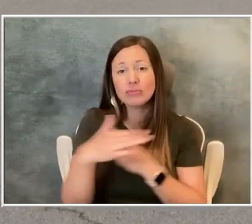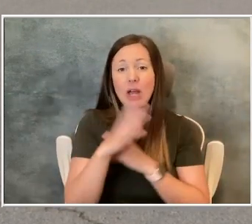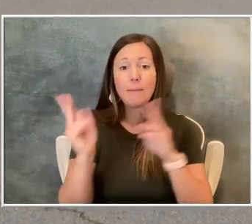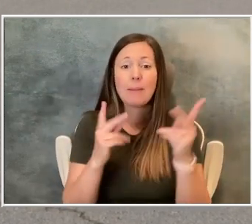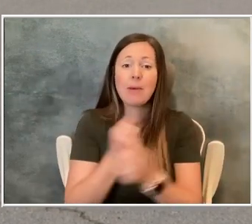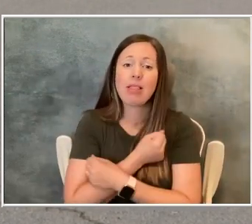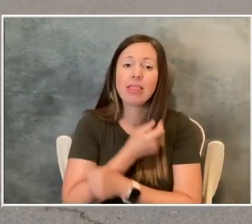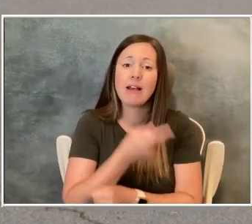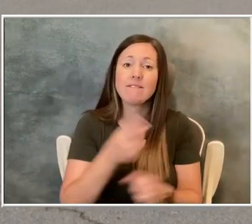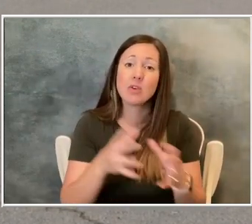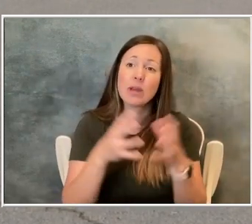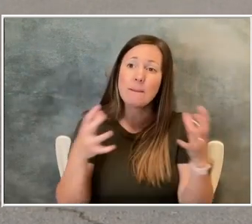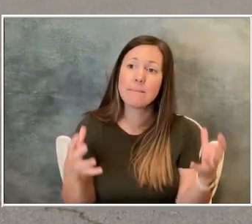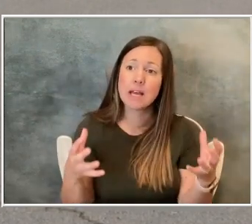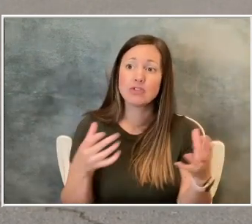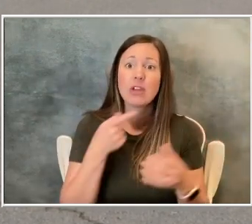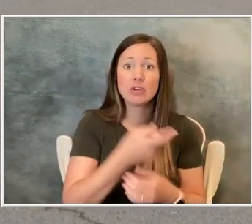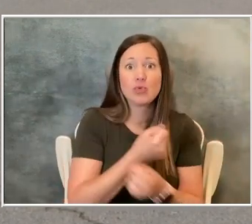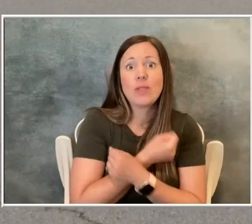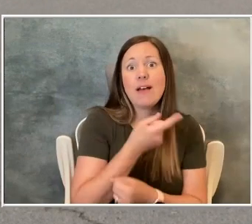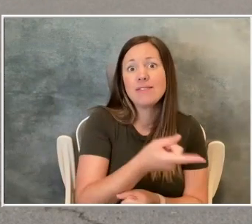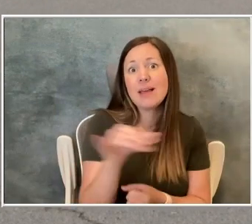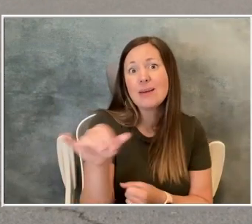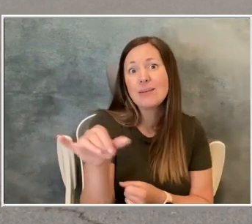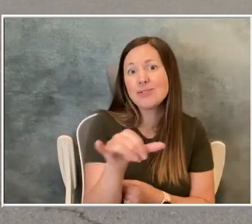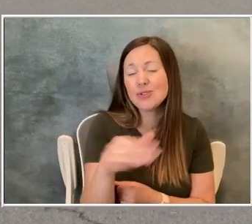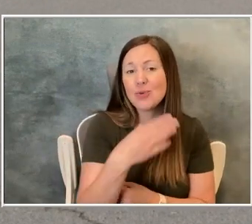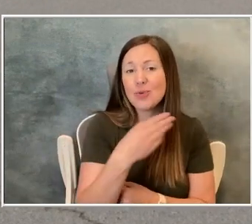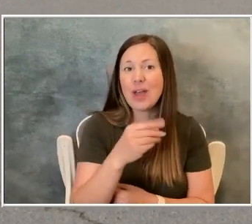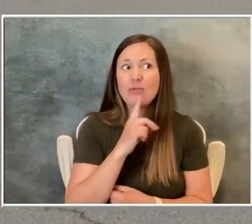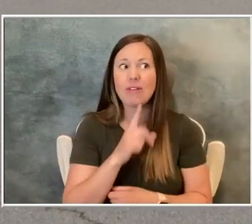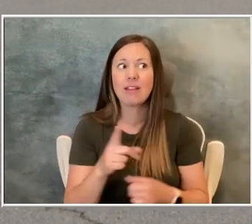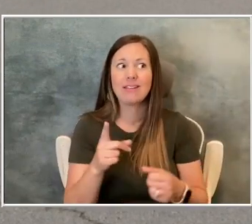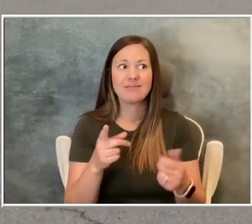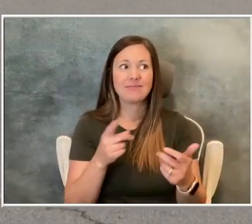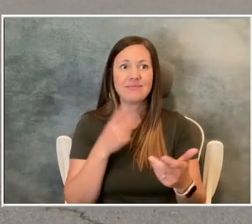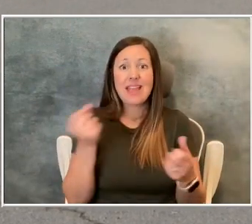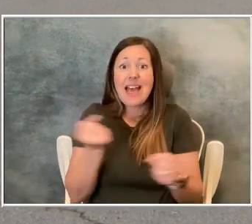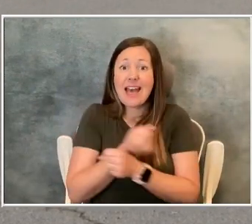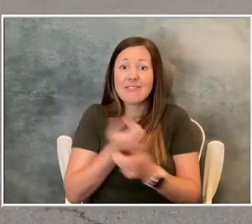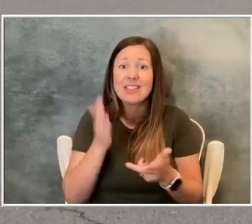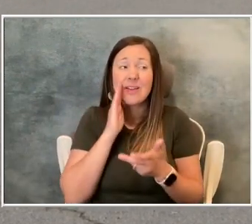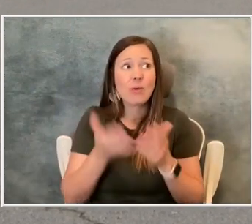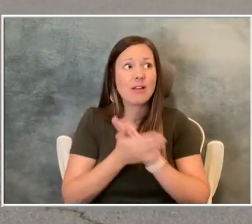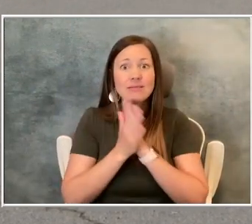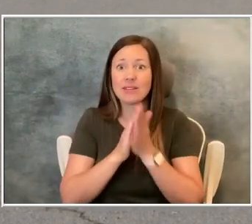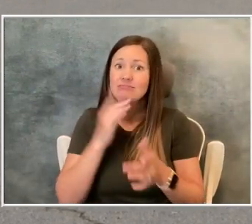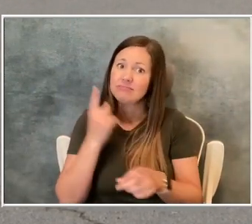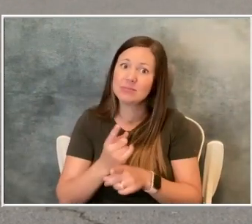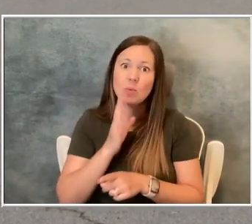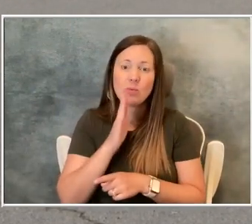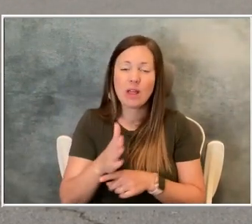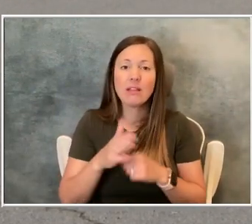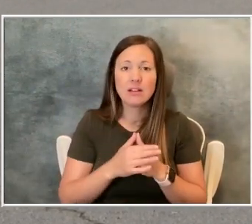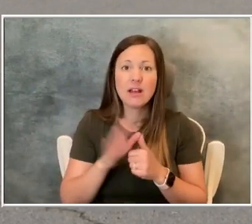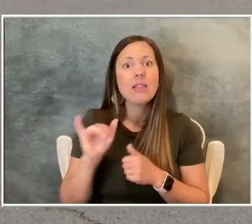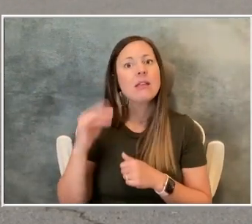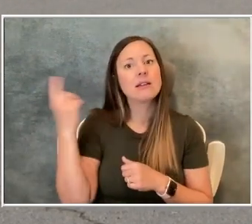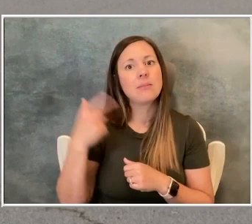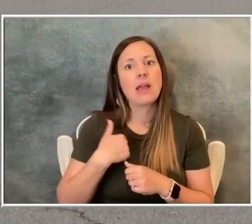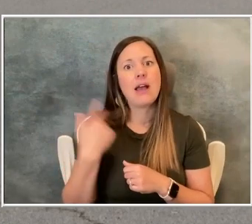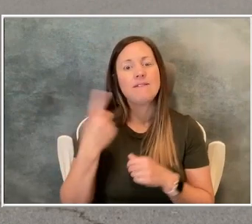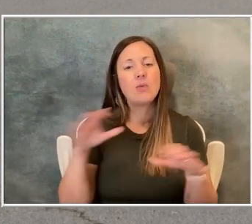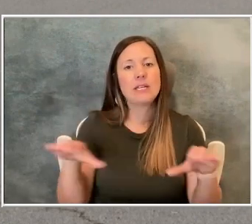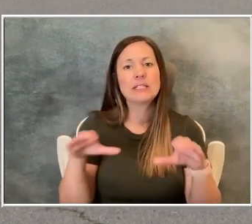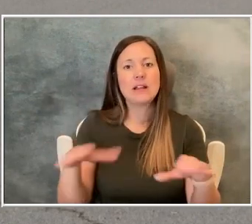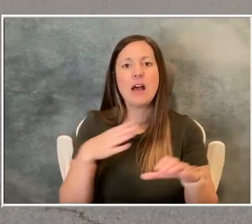as you love them, and everything will turn out right. It's just something I've always done, is try to be positive,